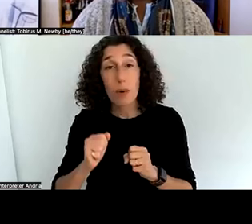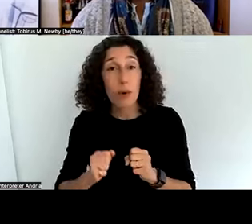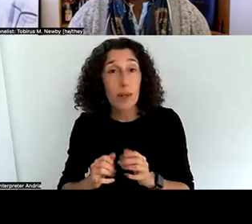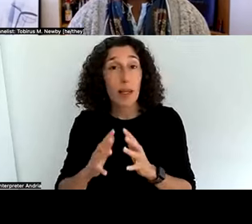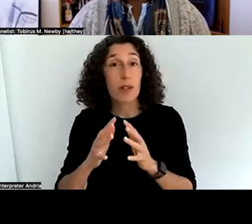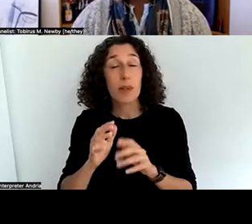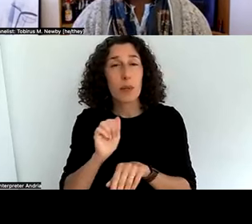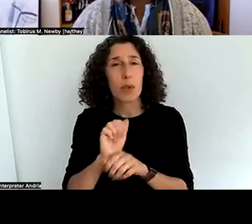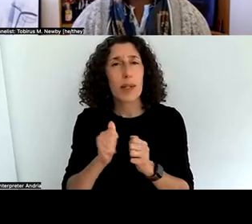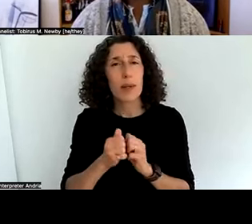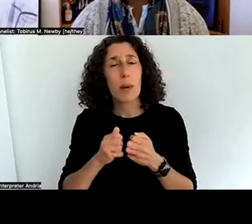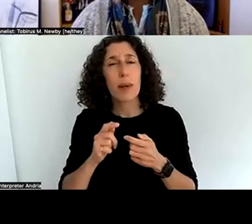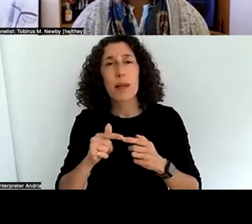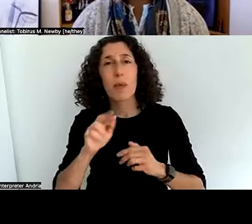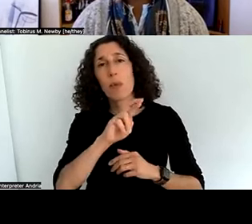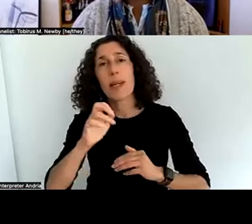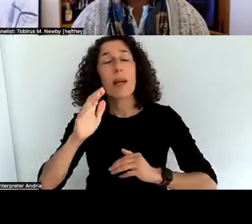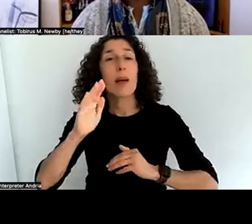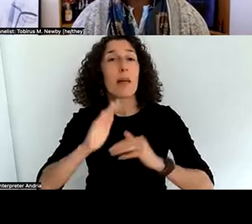do we rebuild this together?